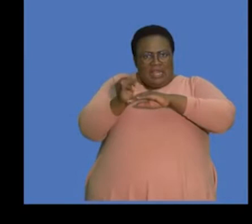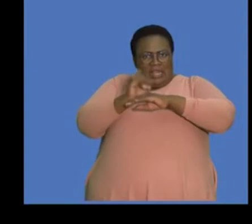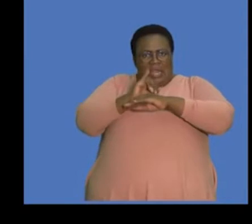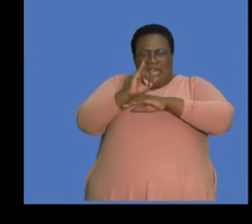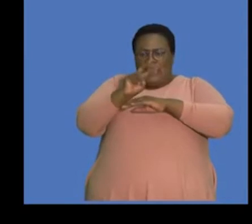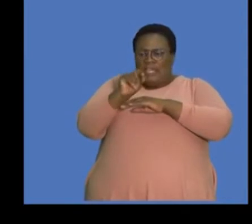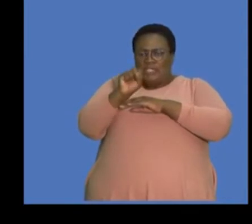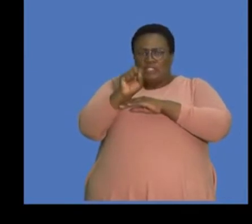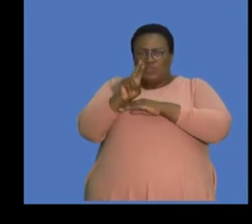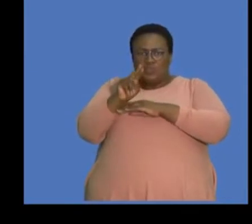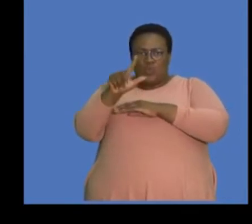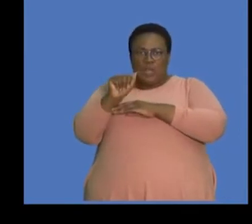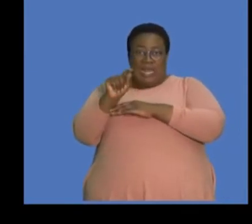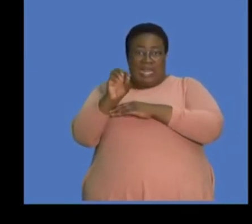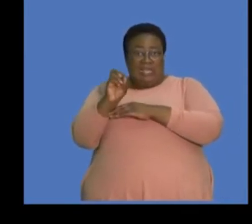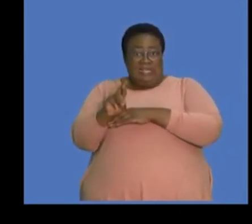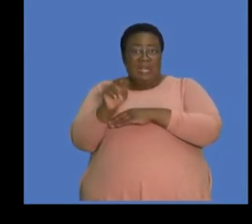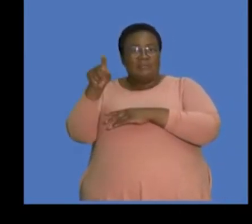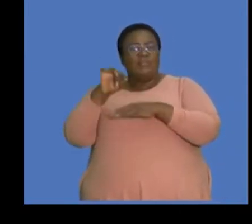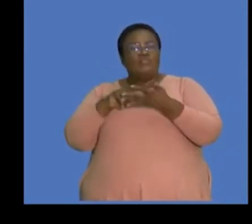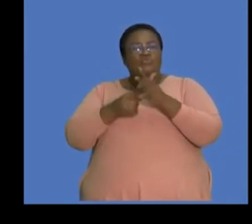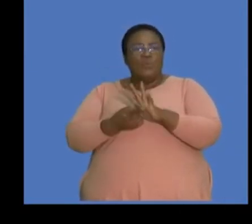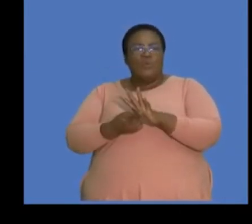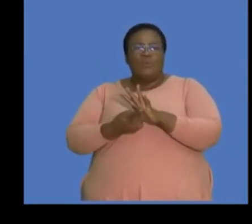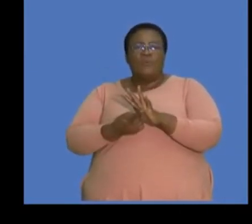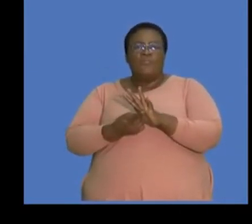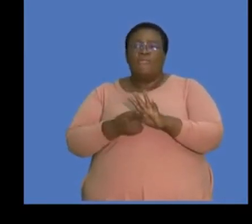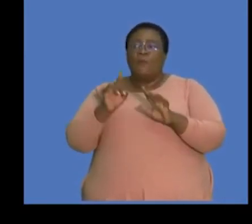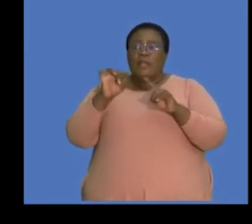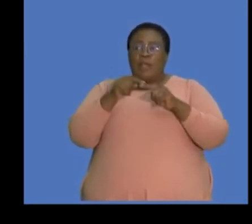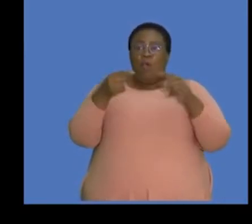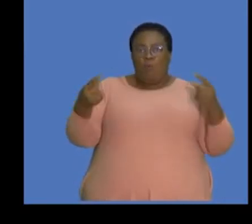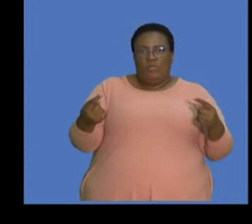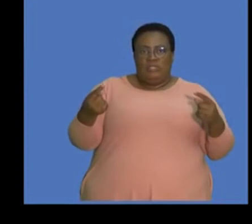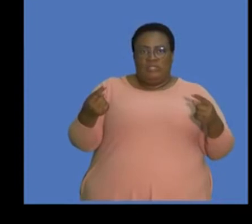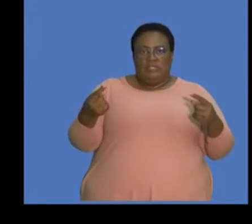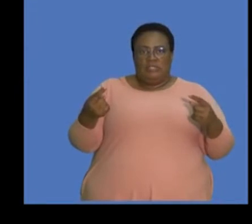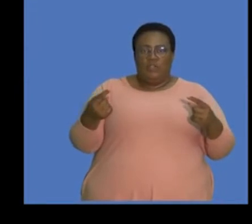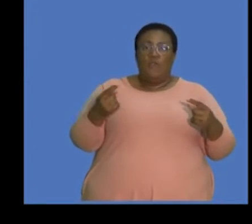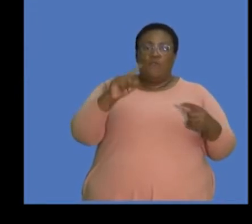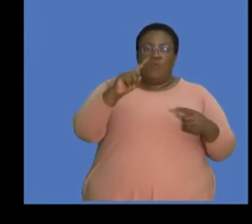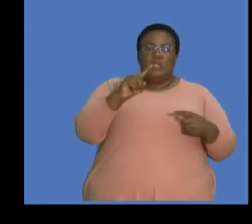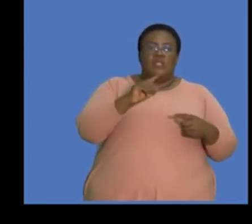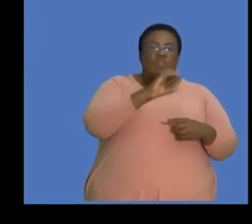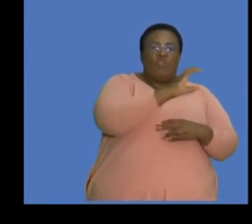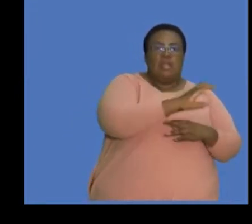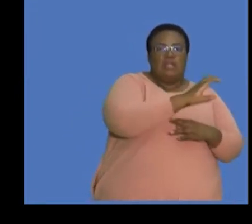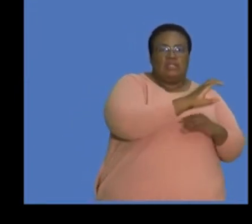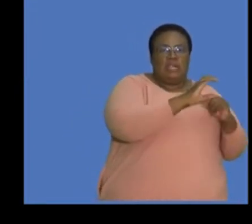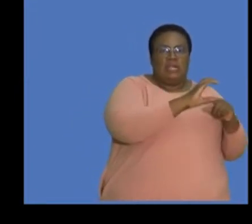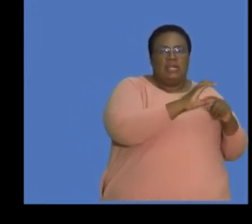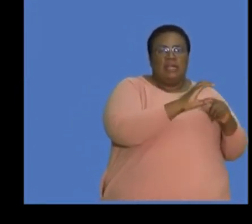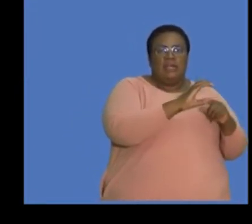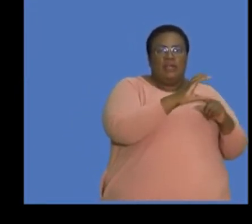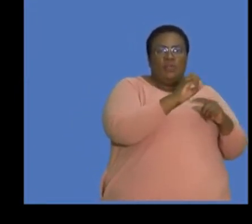actually, in terms of physical properties, they display or they exhibit the opposite of conductors. These are materials